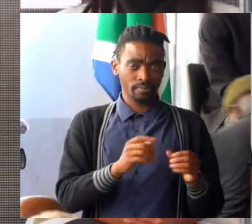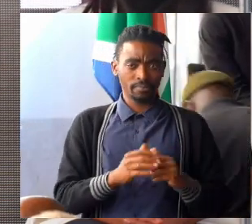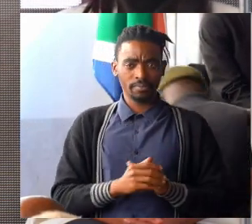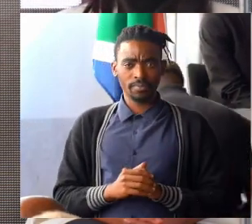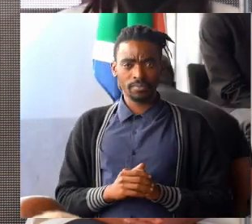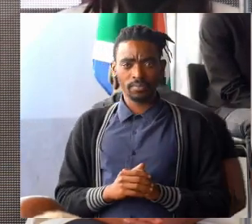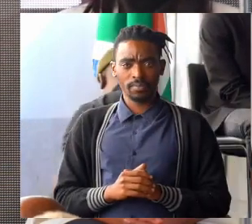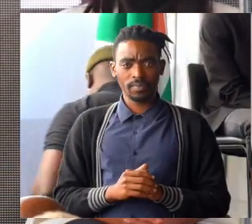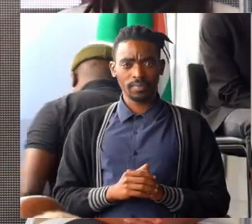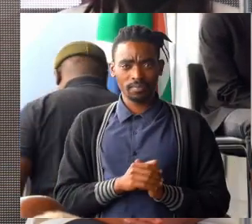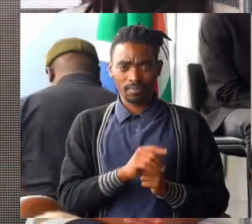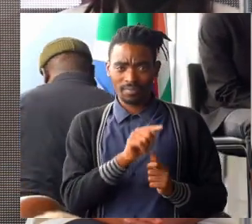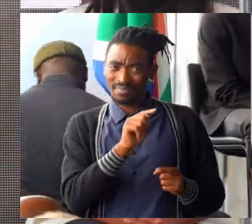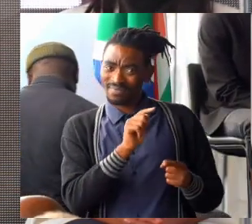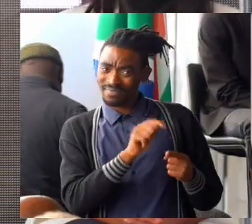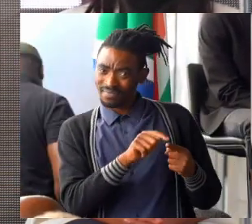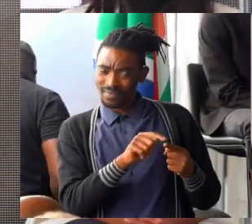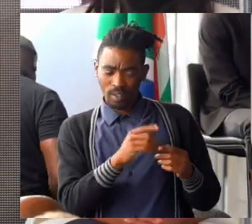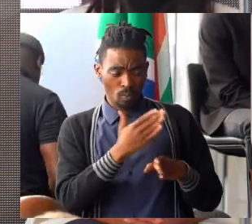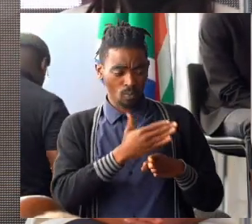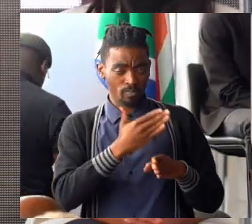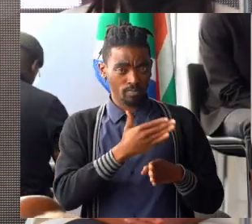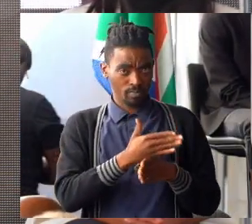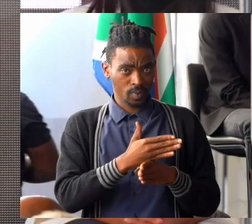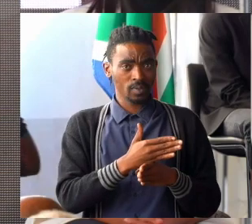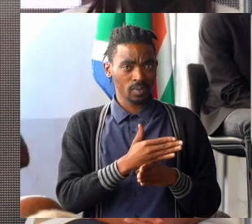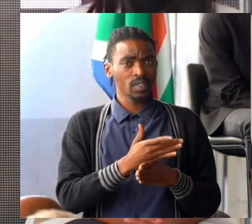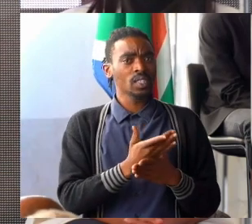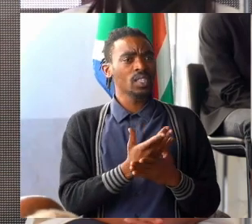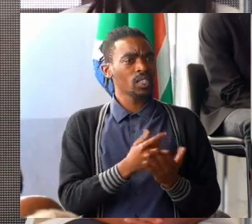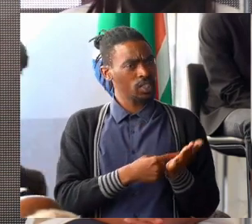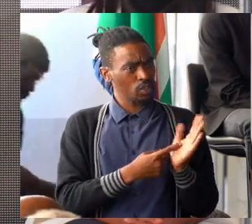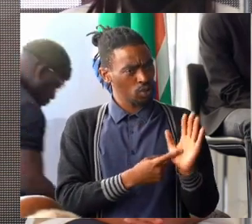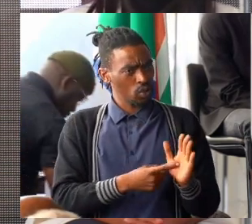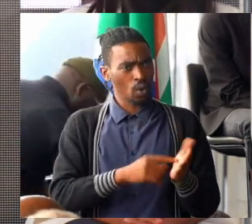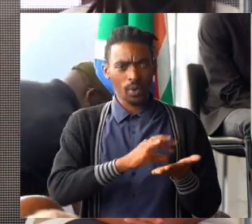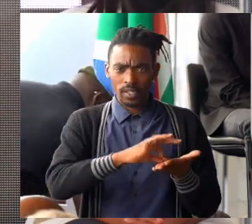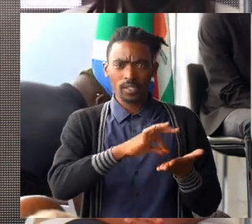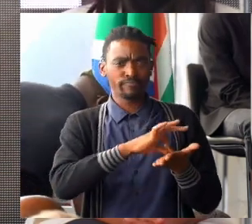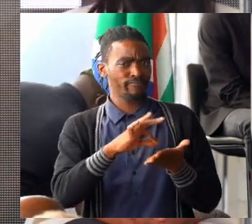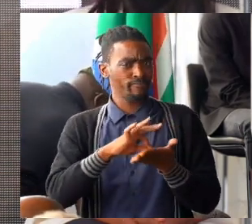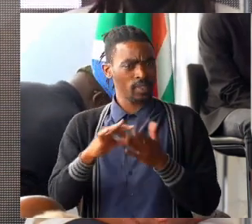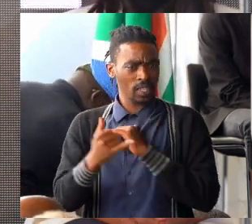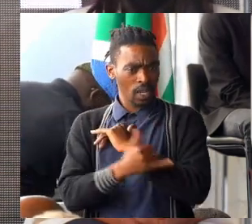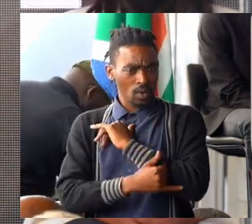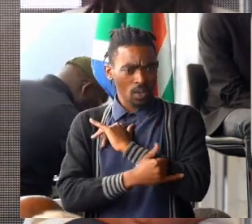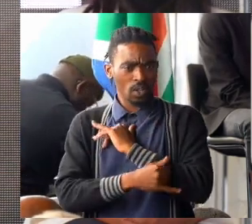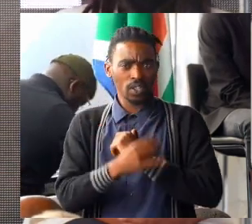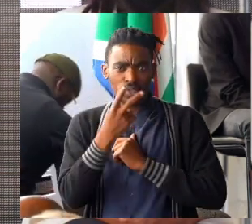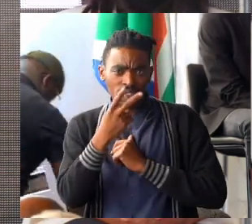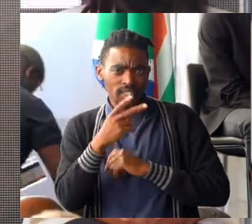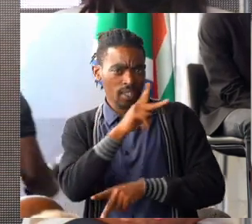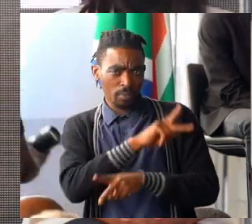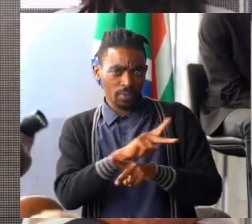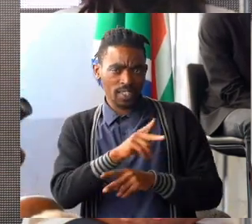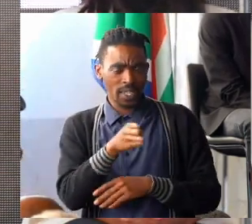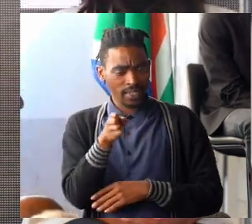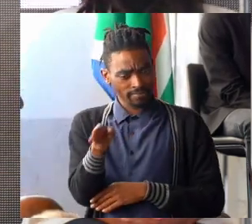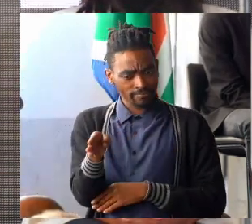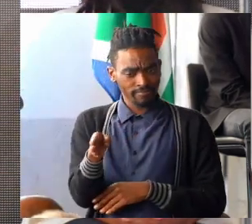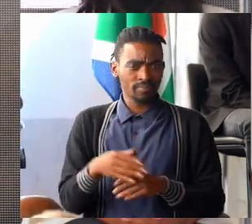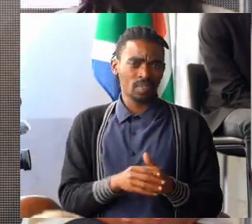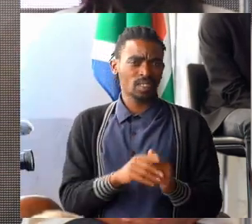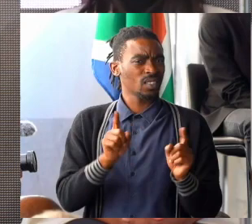These efforts will underpin the cleaning up and capacitation of the state to professionalize the civil service. You can't